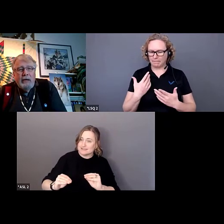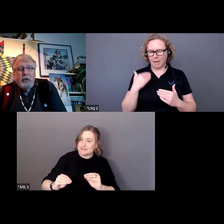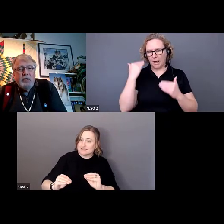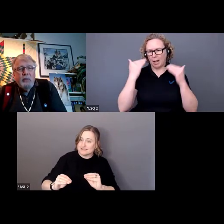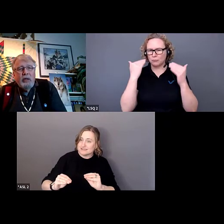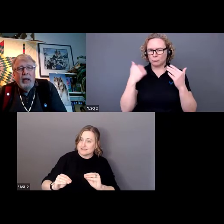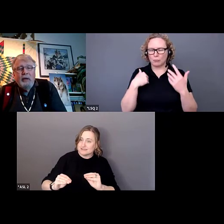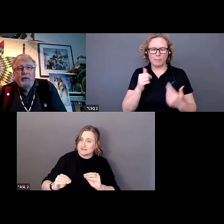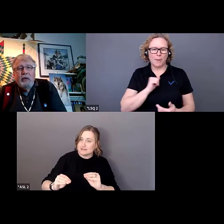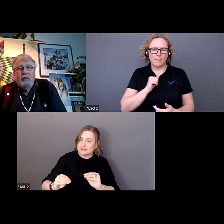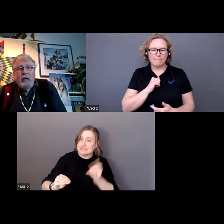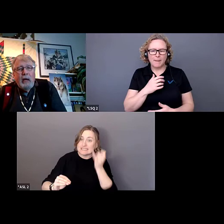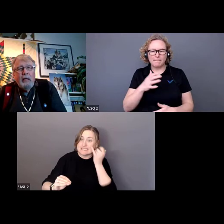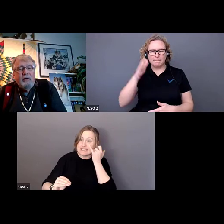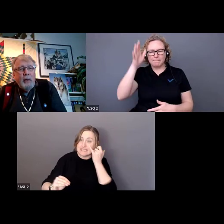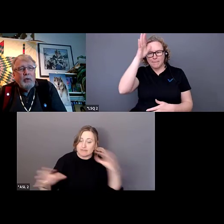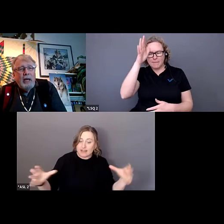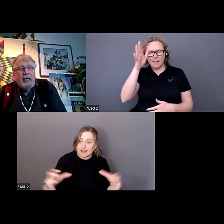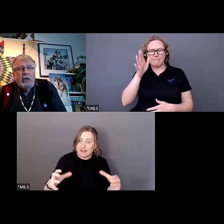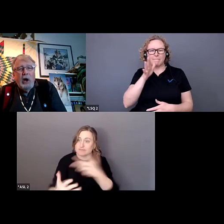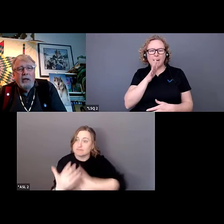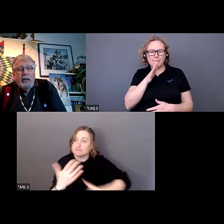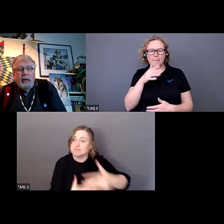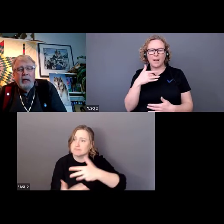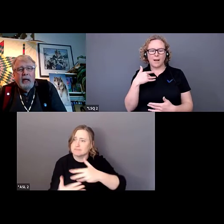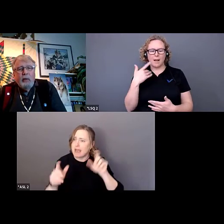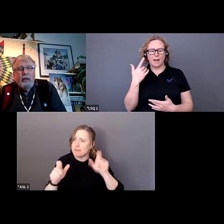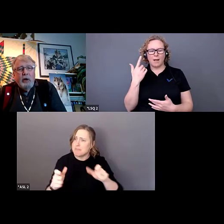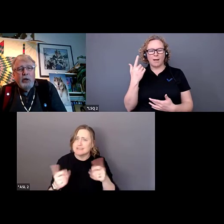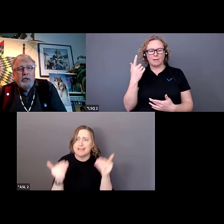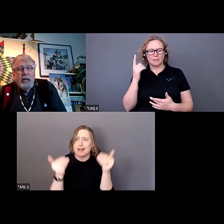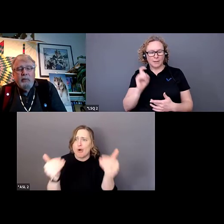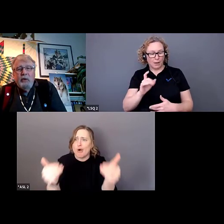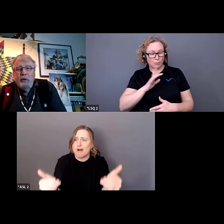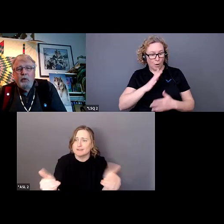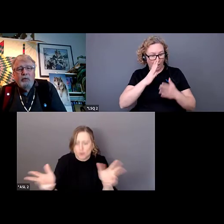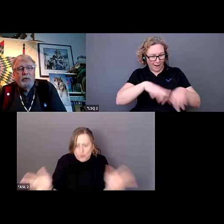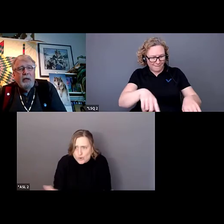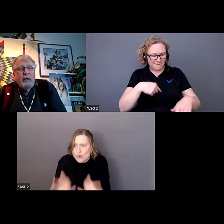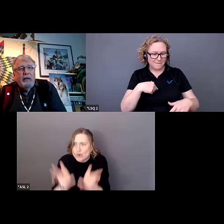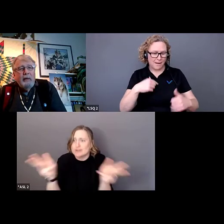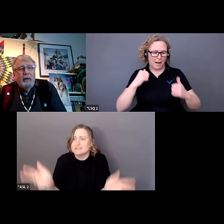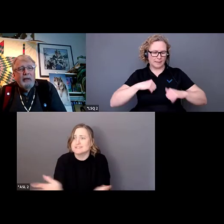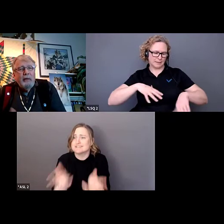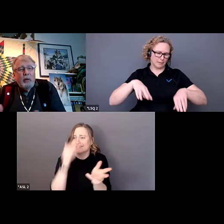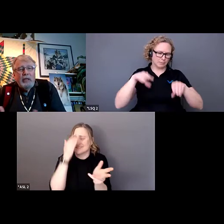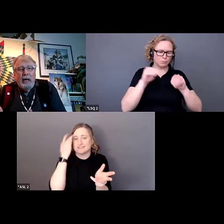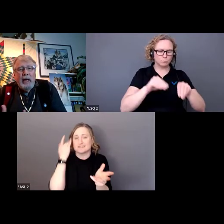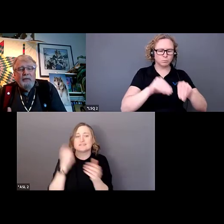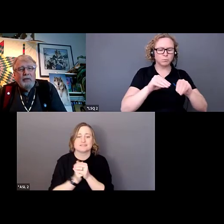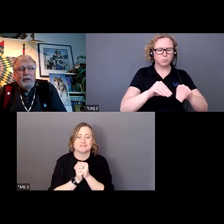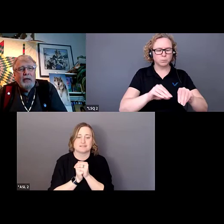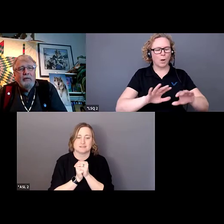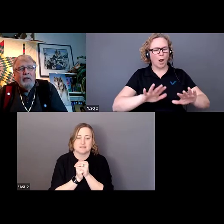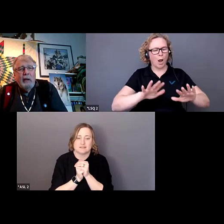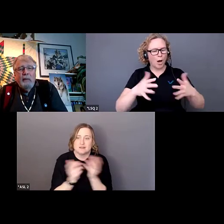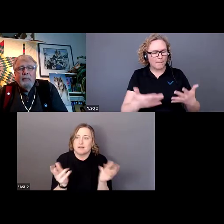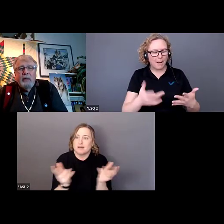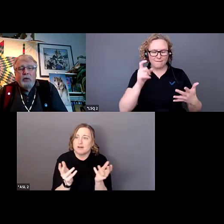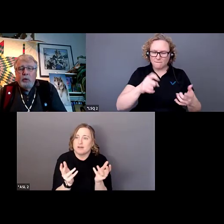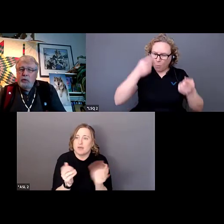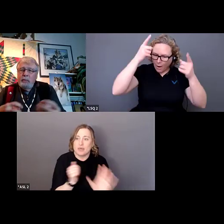in relationship with others, is about getting along. And we encourage them to use what they have as their